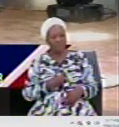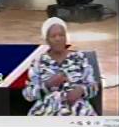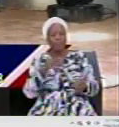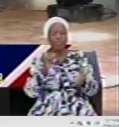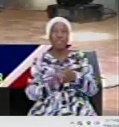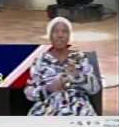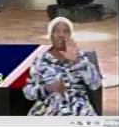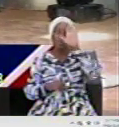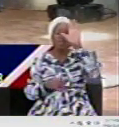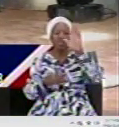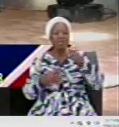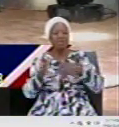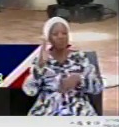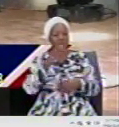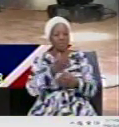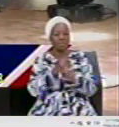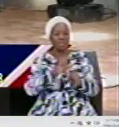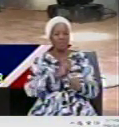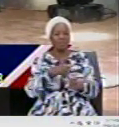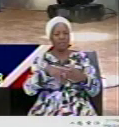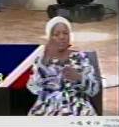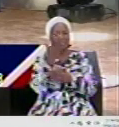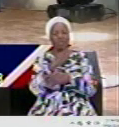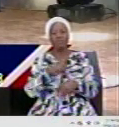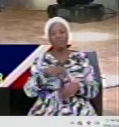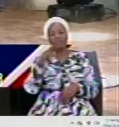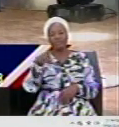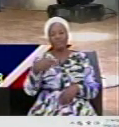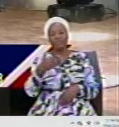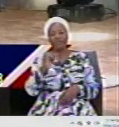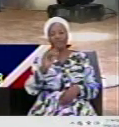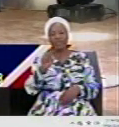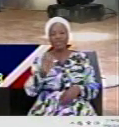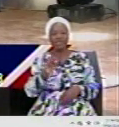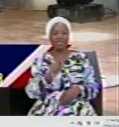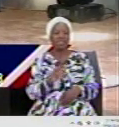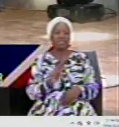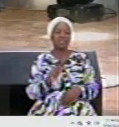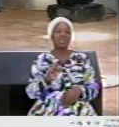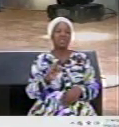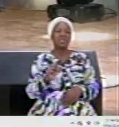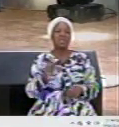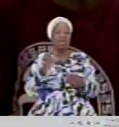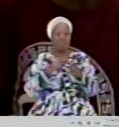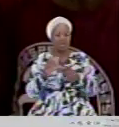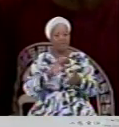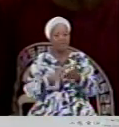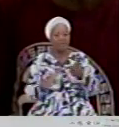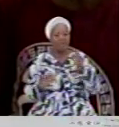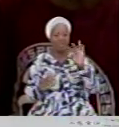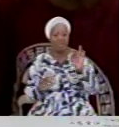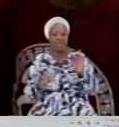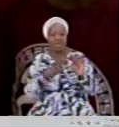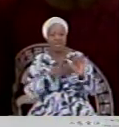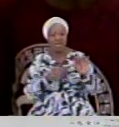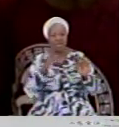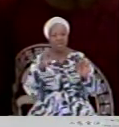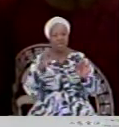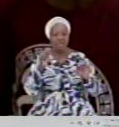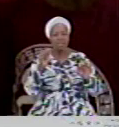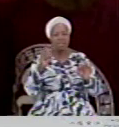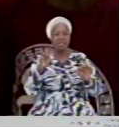of the Philistines. Look at verse 9. In verse 9, it tells us, and Samuel took a suckling lamb